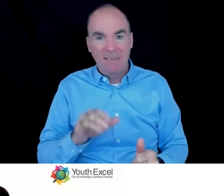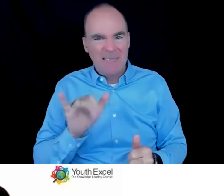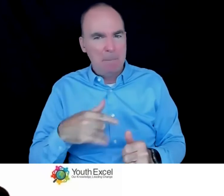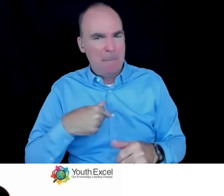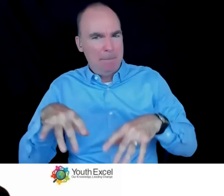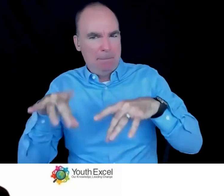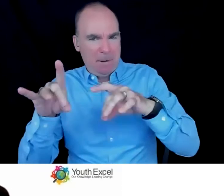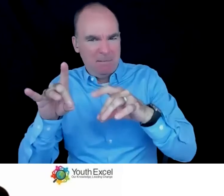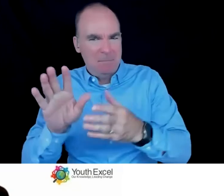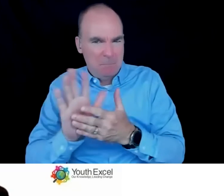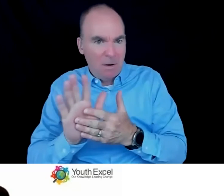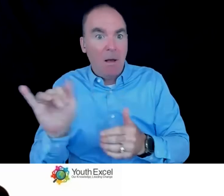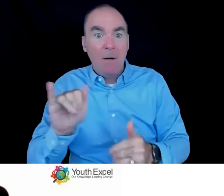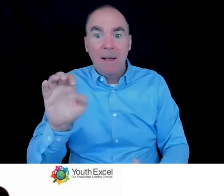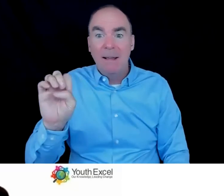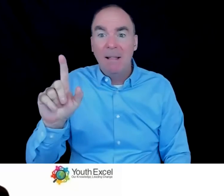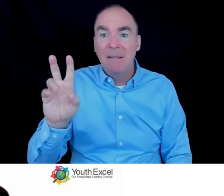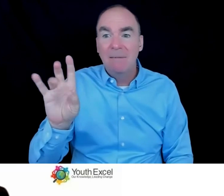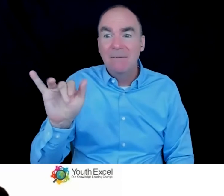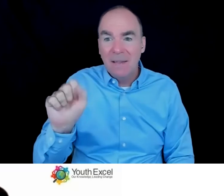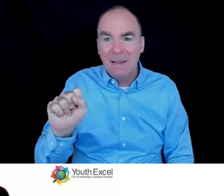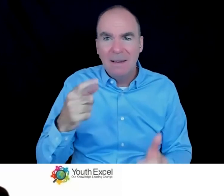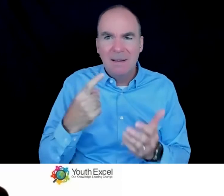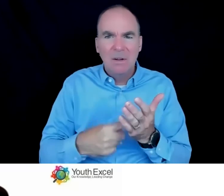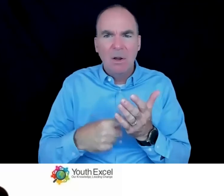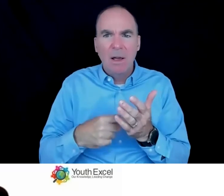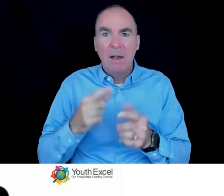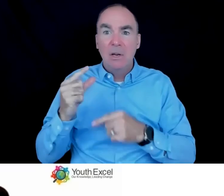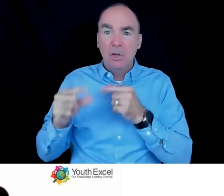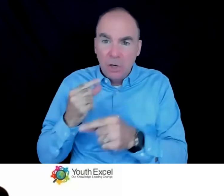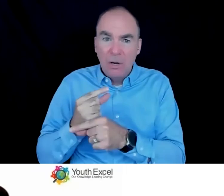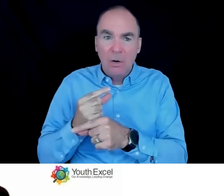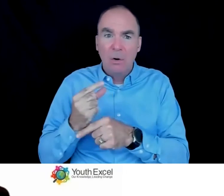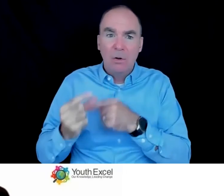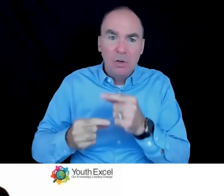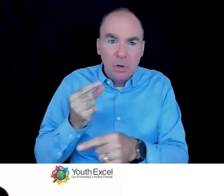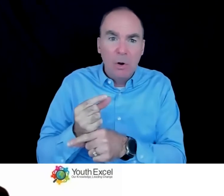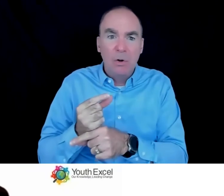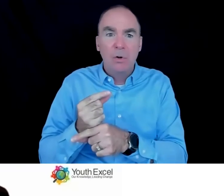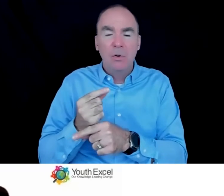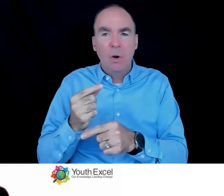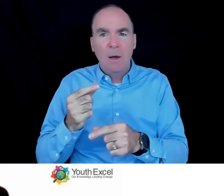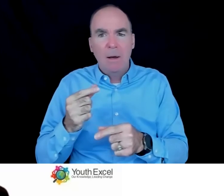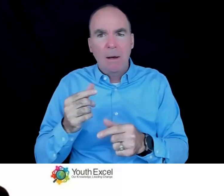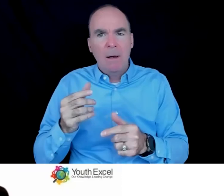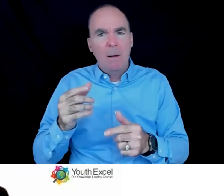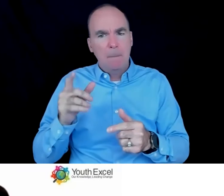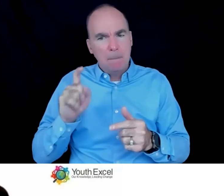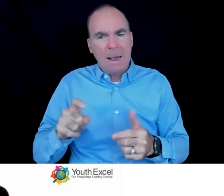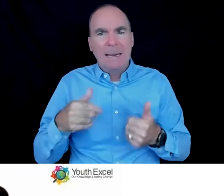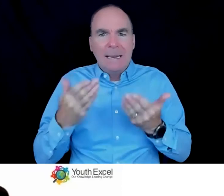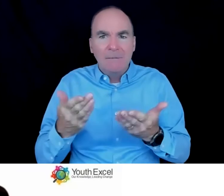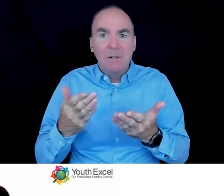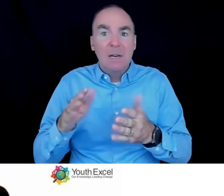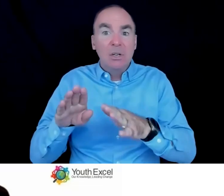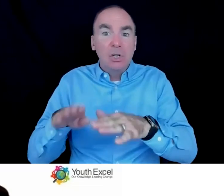of course, also Elvis alluding to the fact that intergenerational aspect is all about creating safer environments for